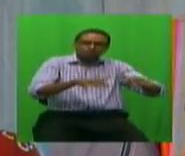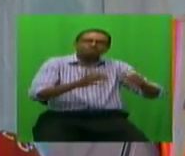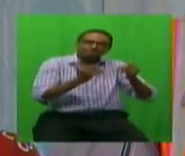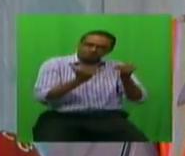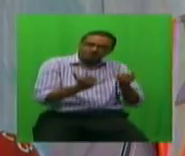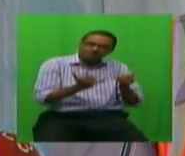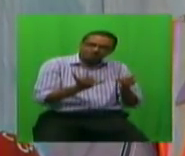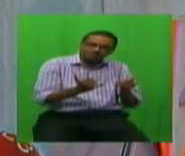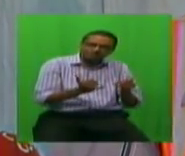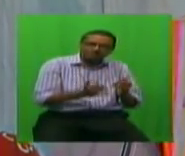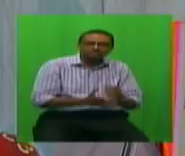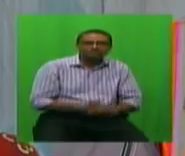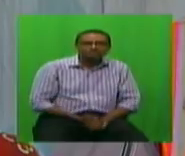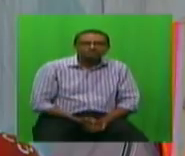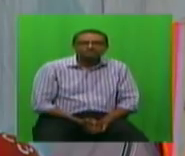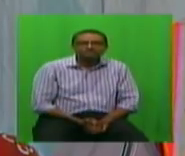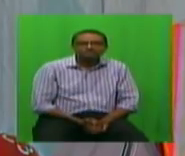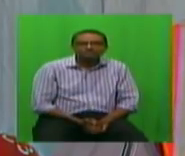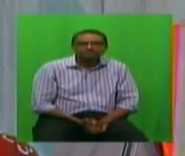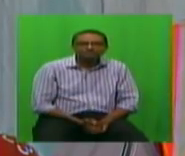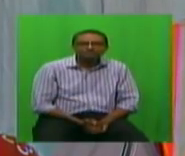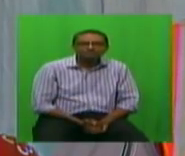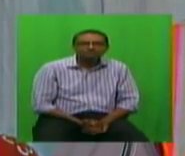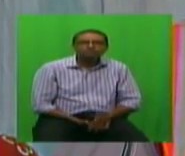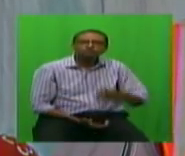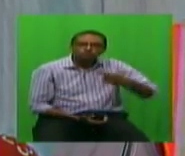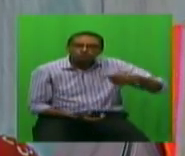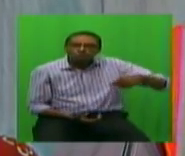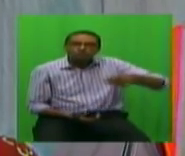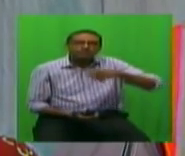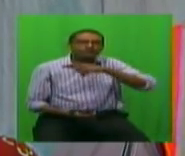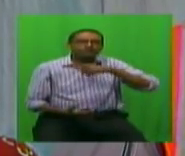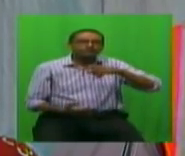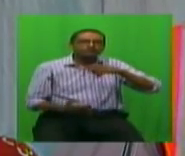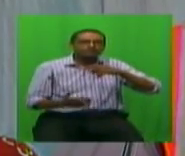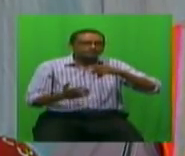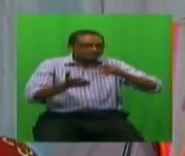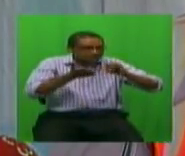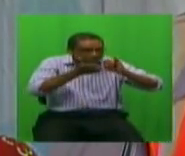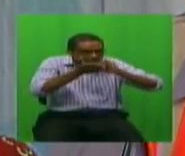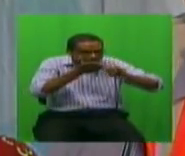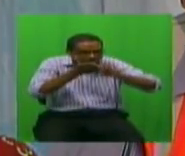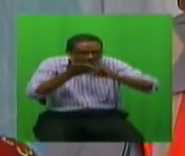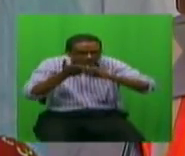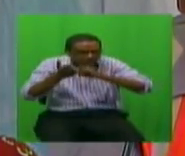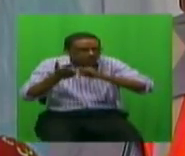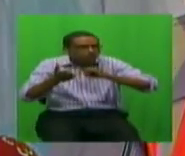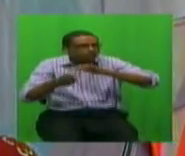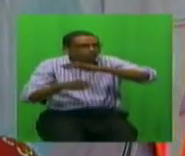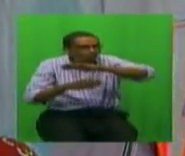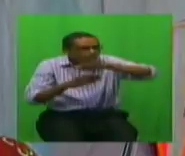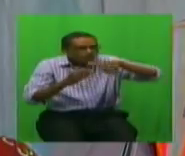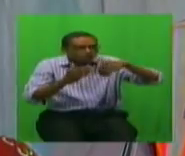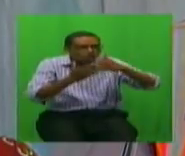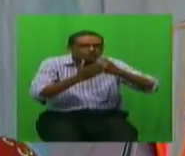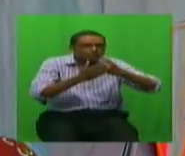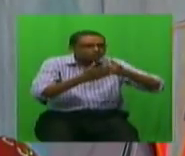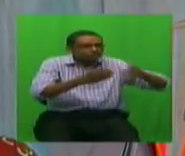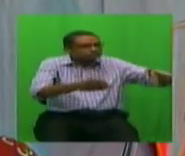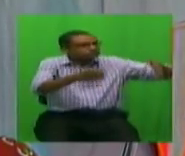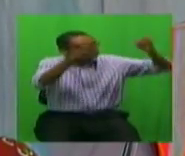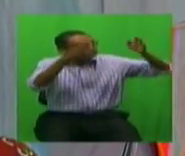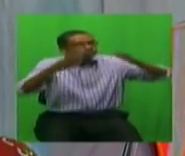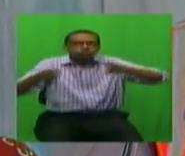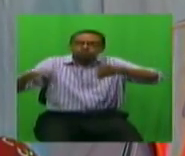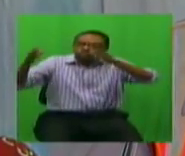of at the ministry is what we're doing is inspecting all the infrastructure, because we did take a pounding on